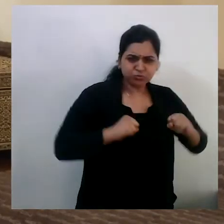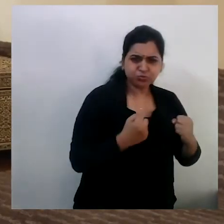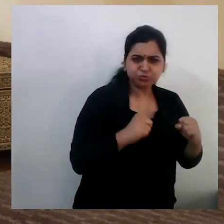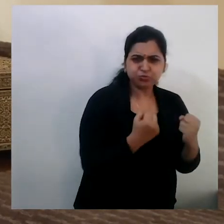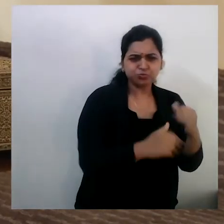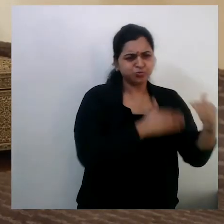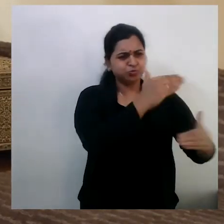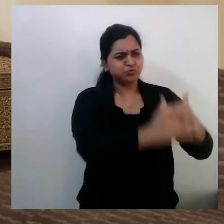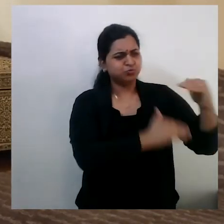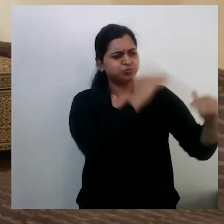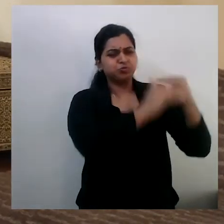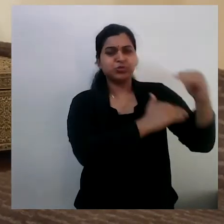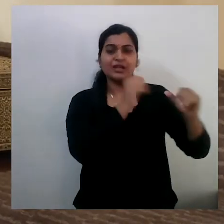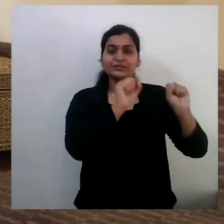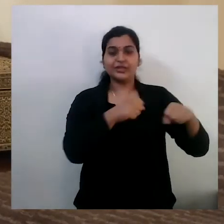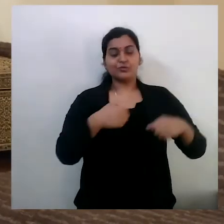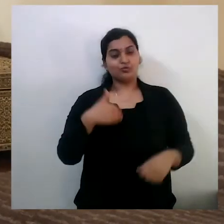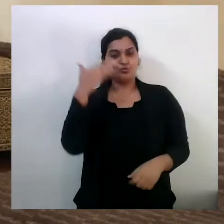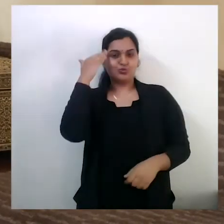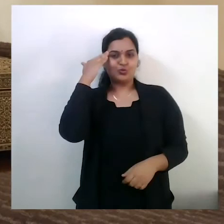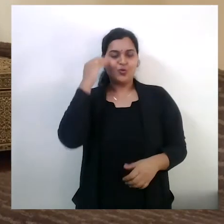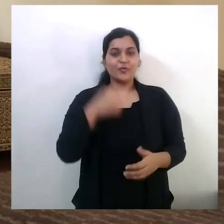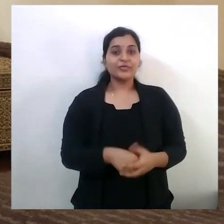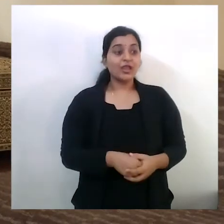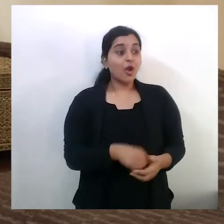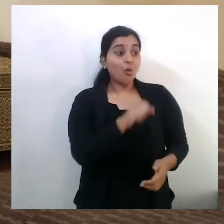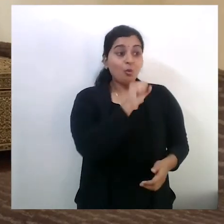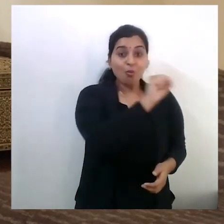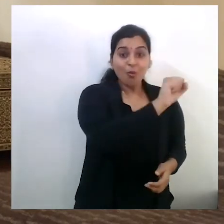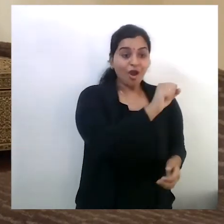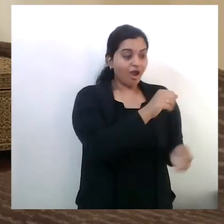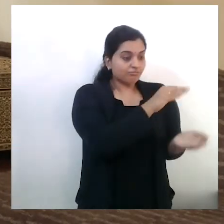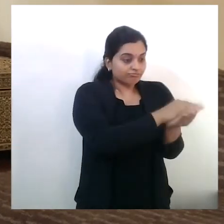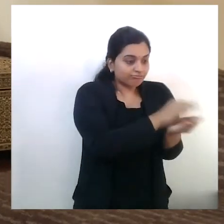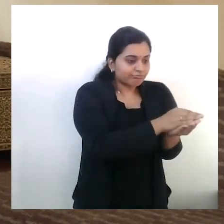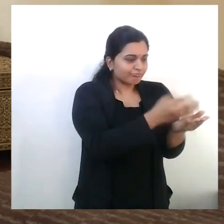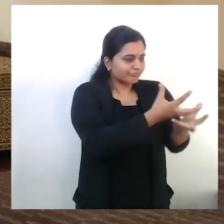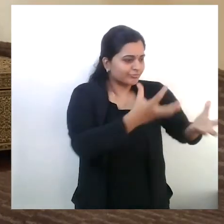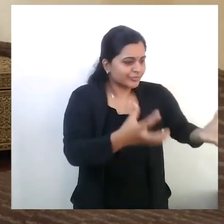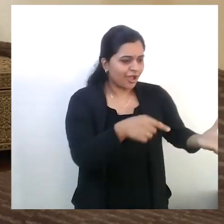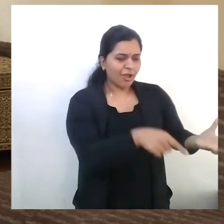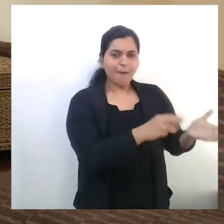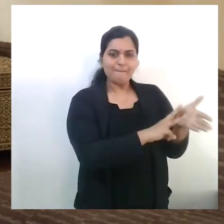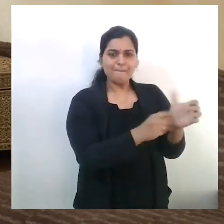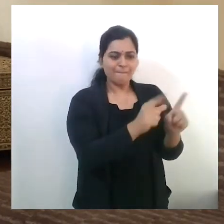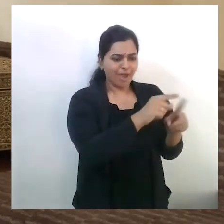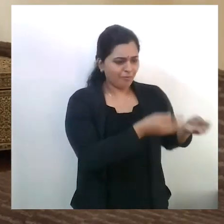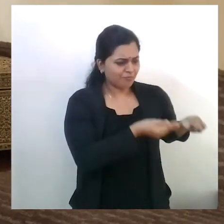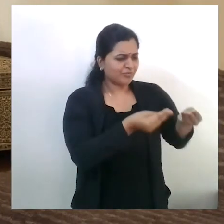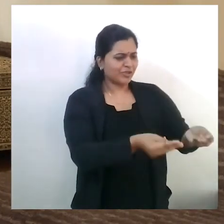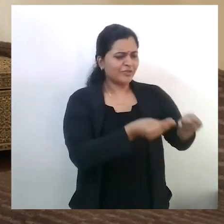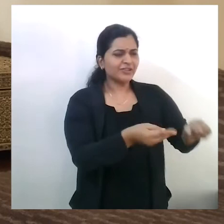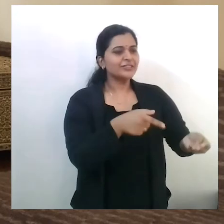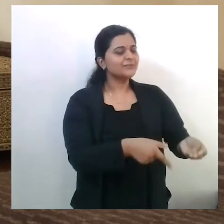time commitment, his personal commitment to donate his own collection was something which was